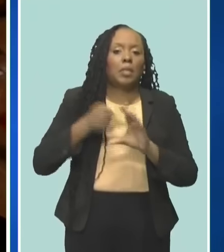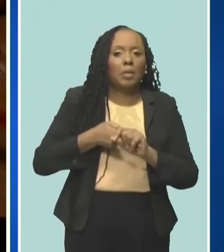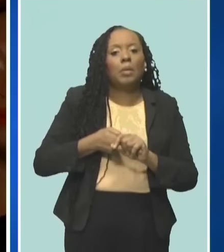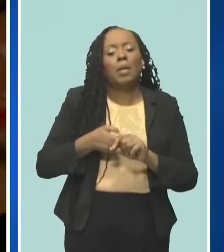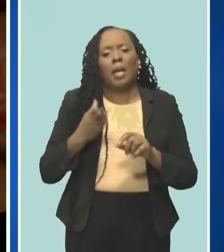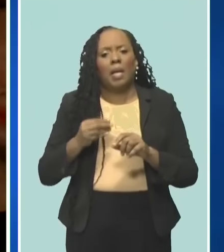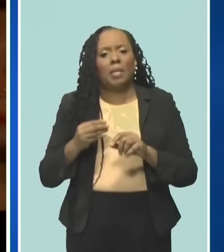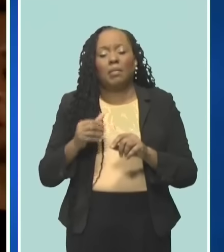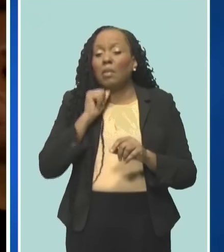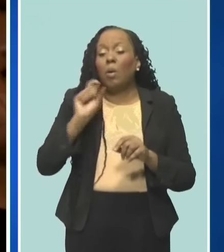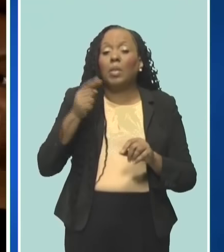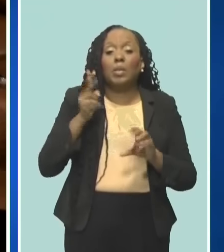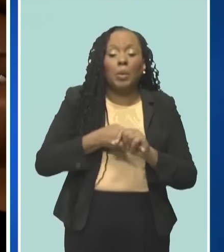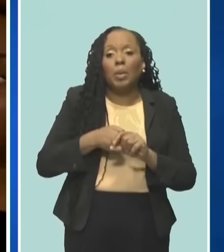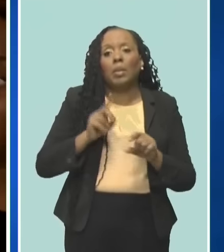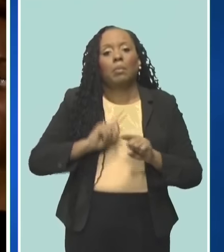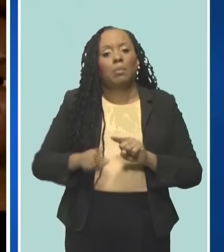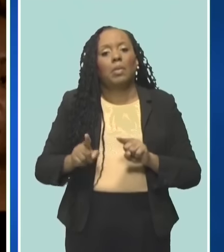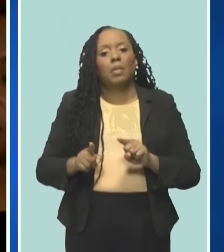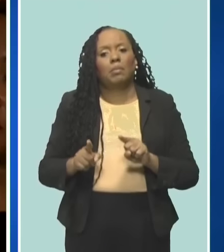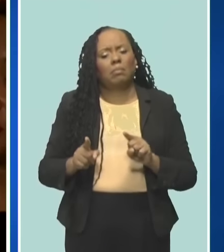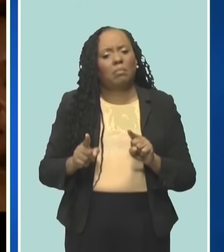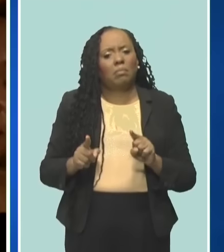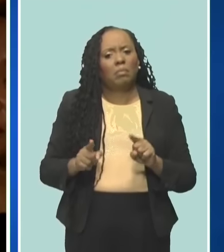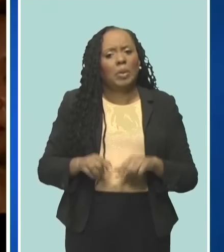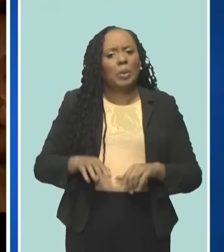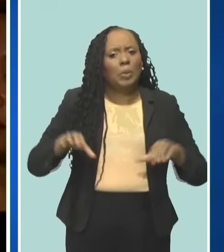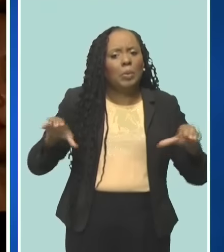solution in terms of